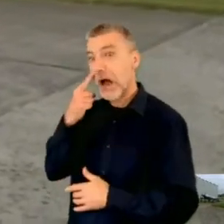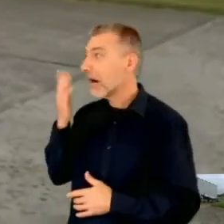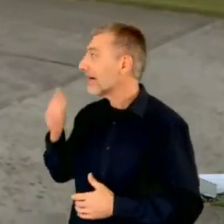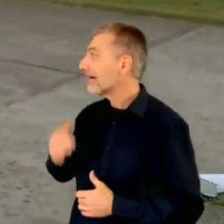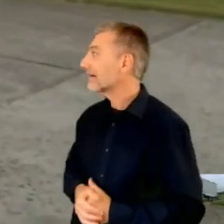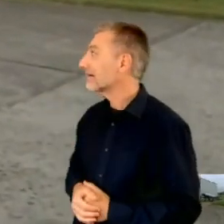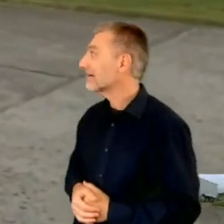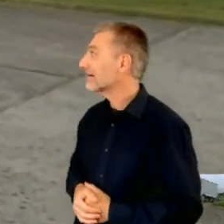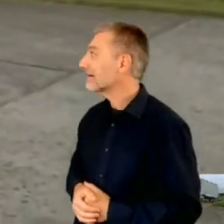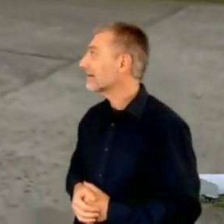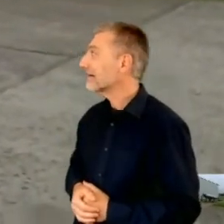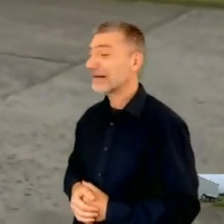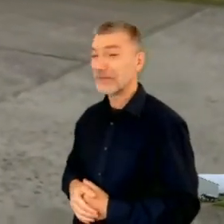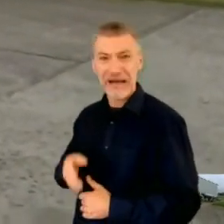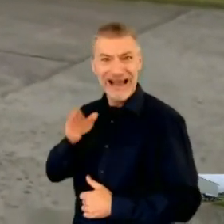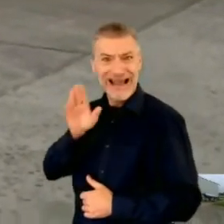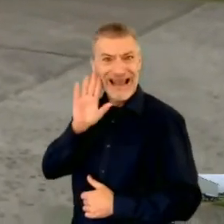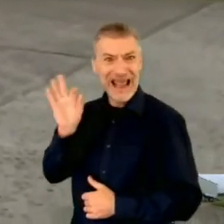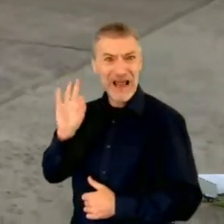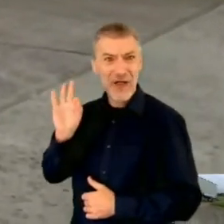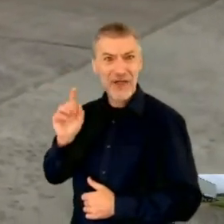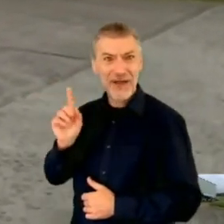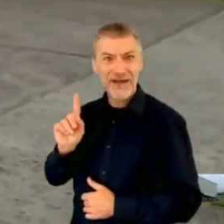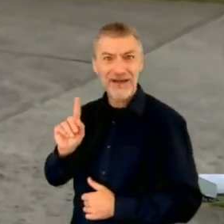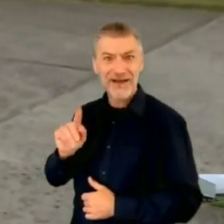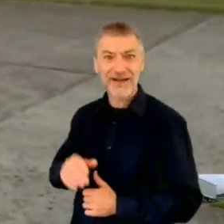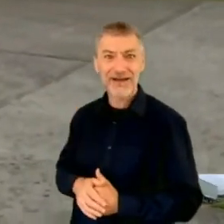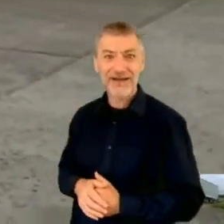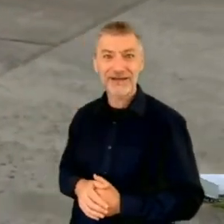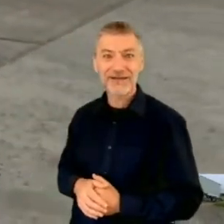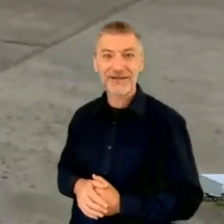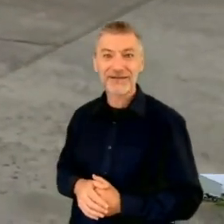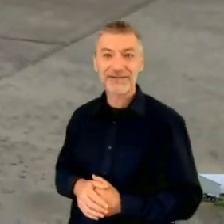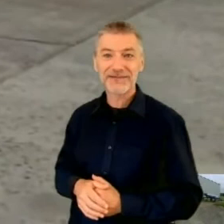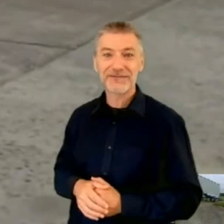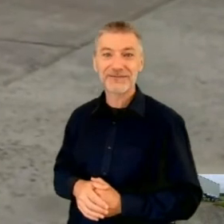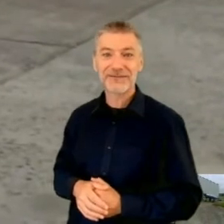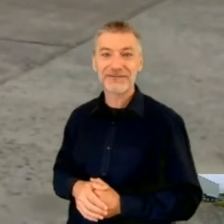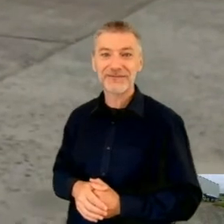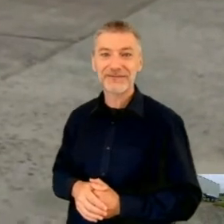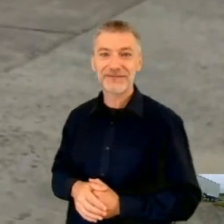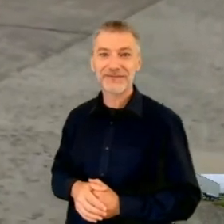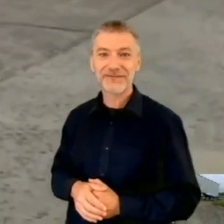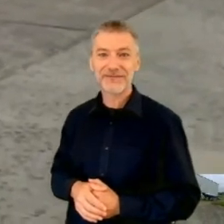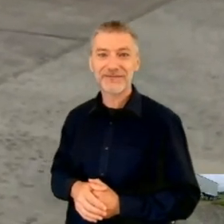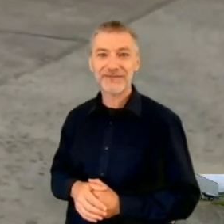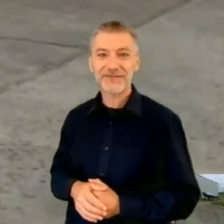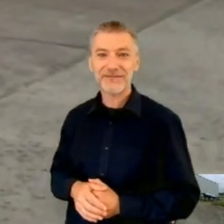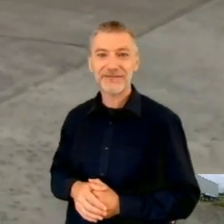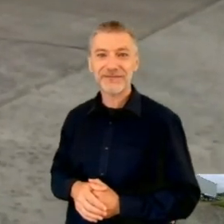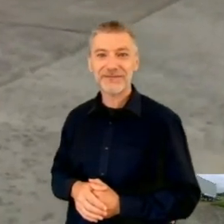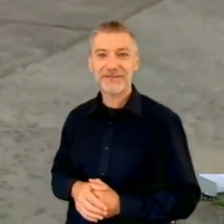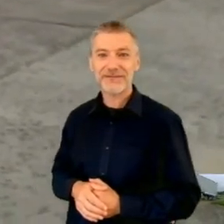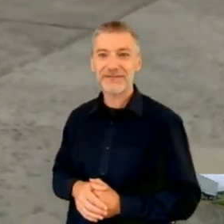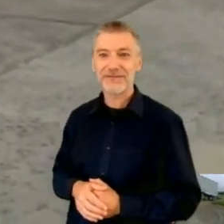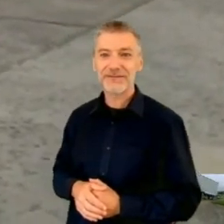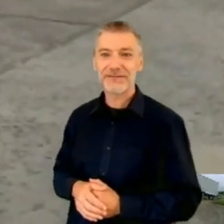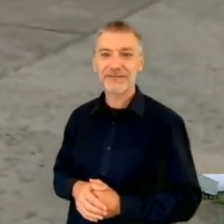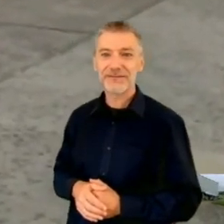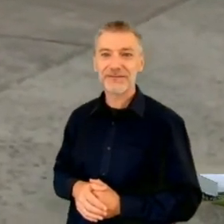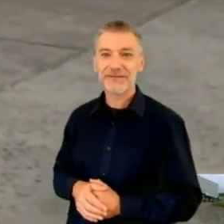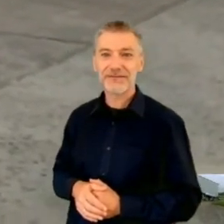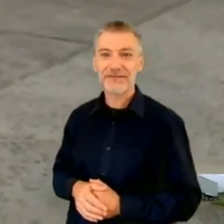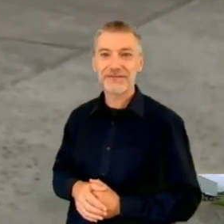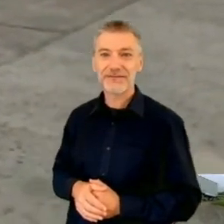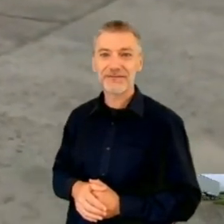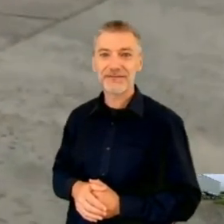I can't hear anything. So I now have a bit of a challenge hearing you. So as you can hear, there's still quite a bit of noise from the